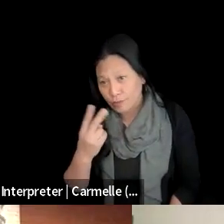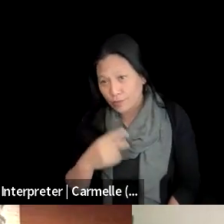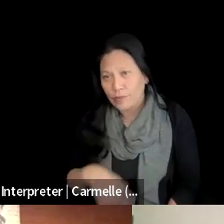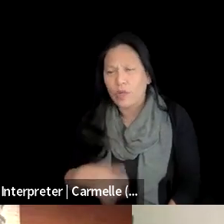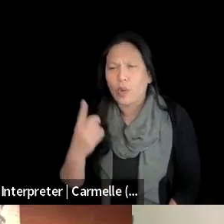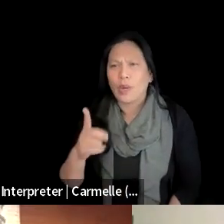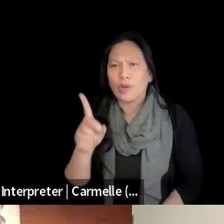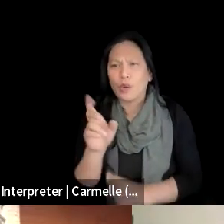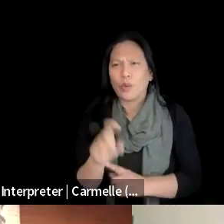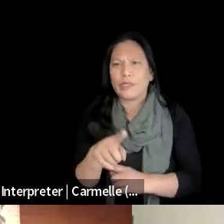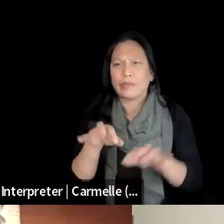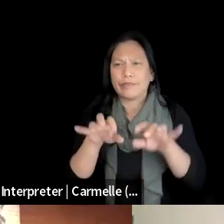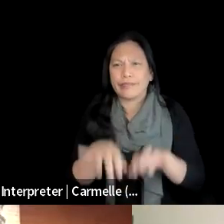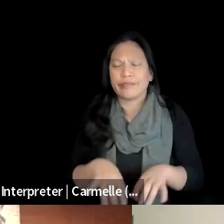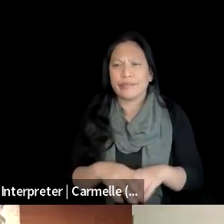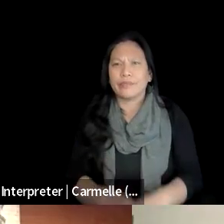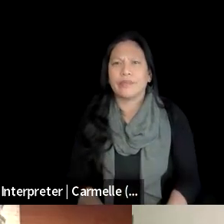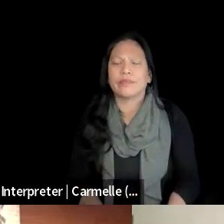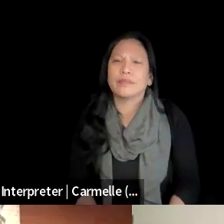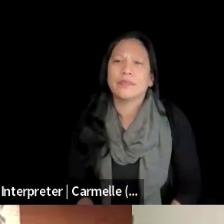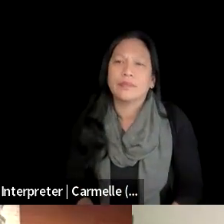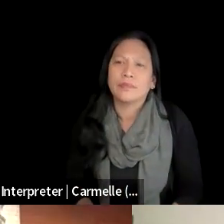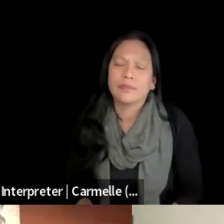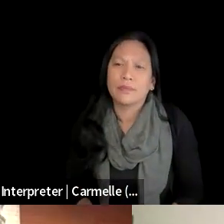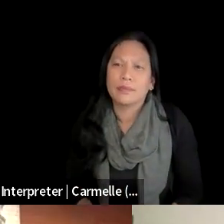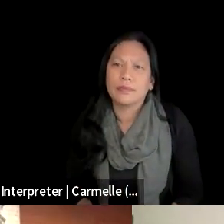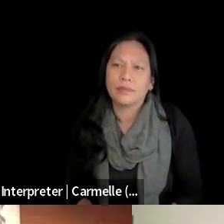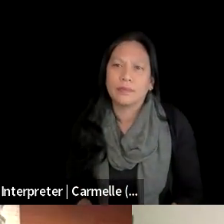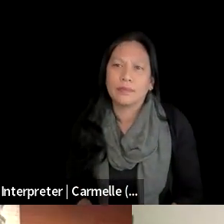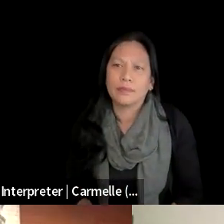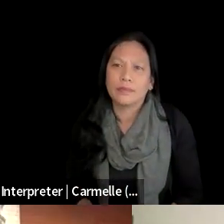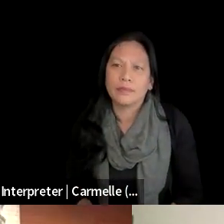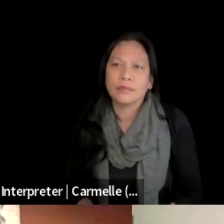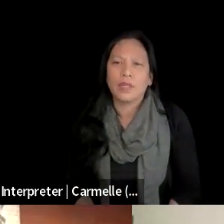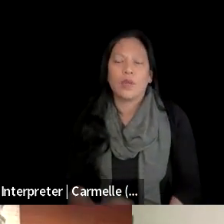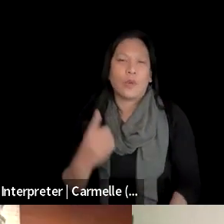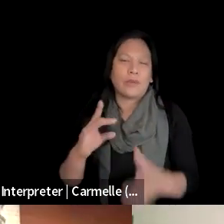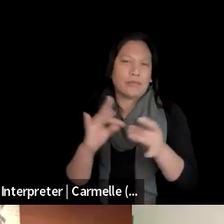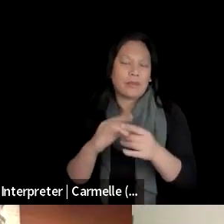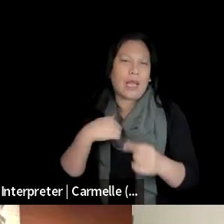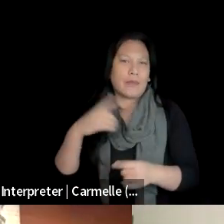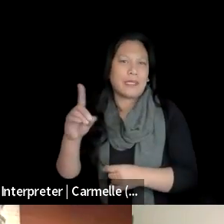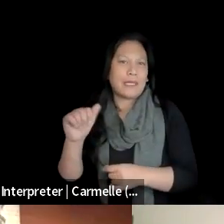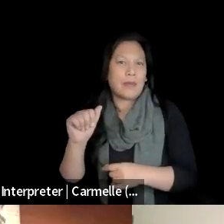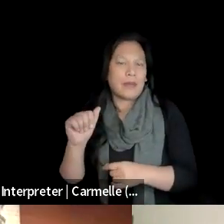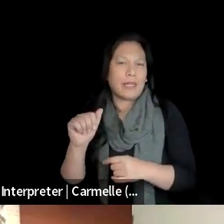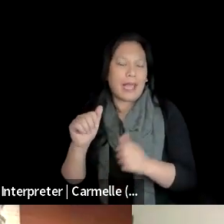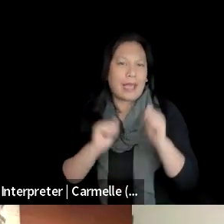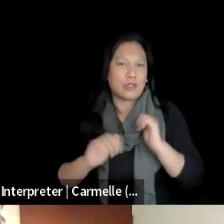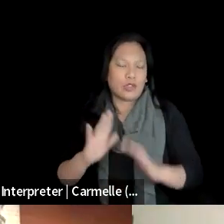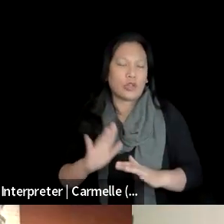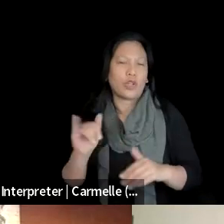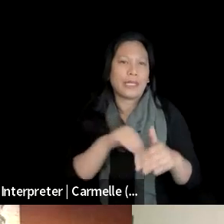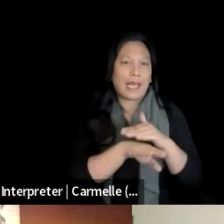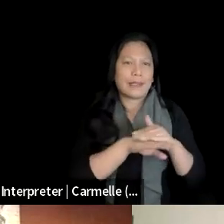in early, and I think that person should be rewarded for doing that. So we're going to do that one first. I'm a disabled actor and accessibility consultant.